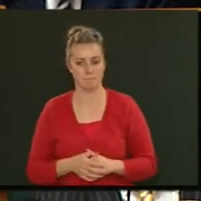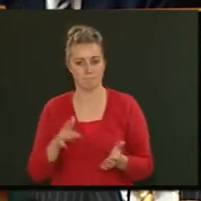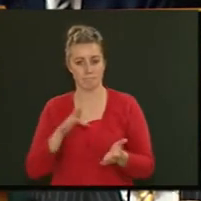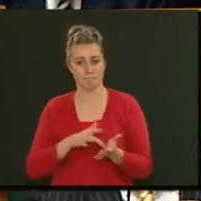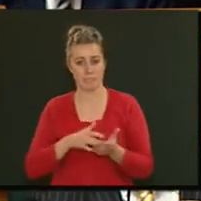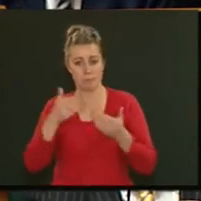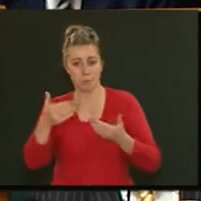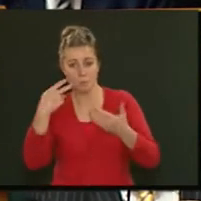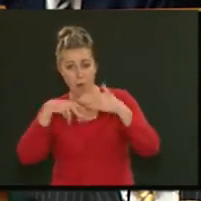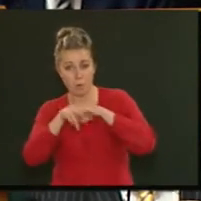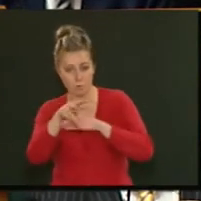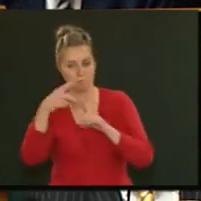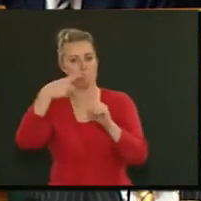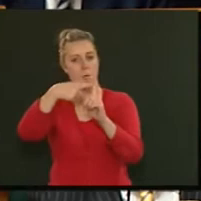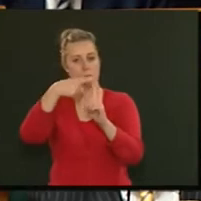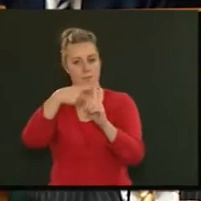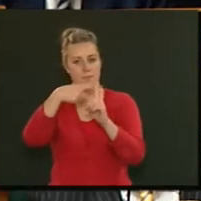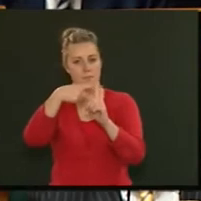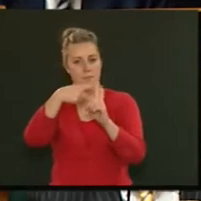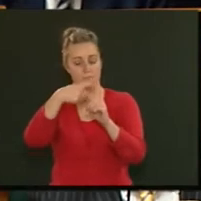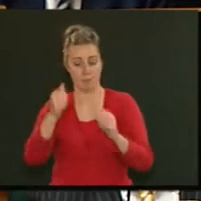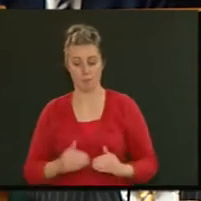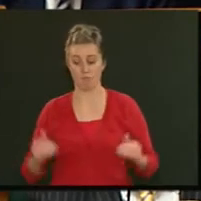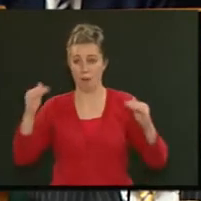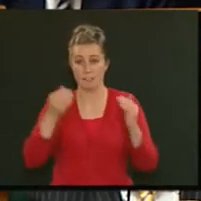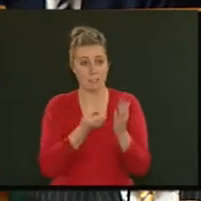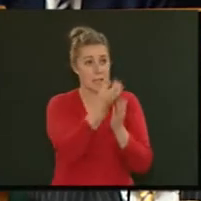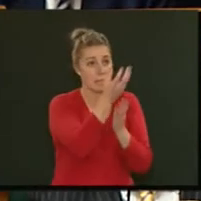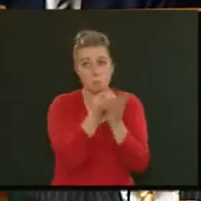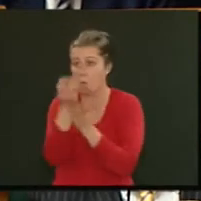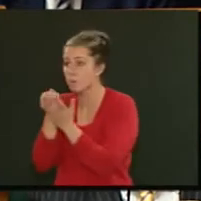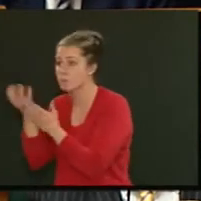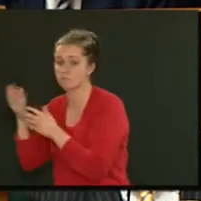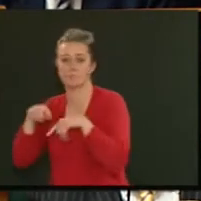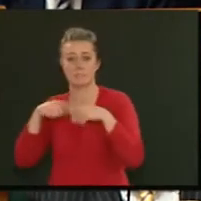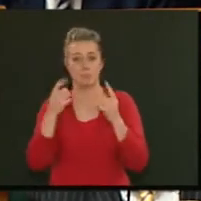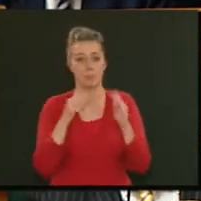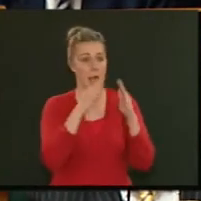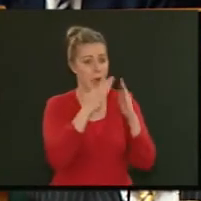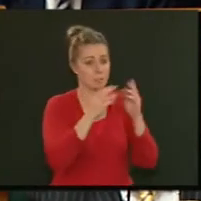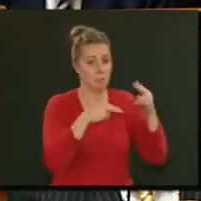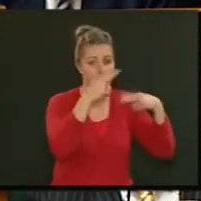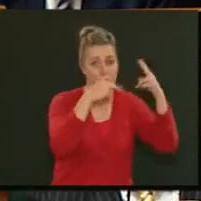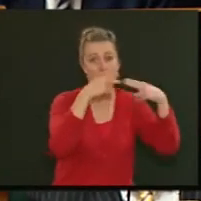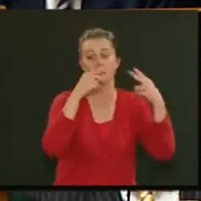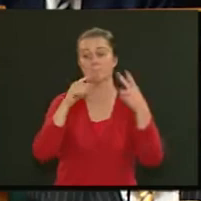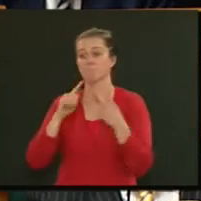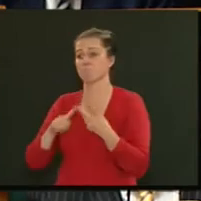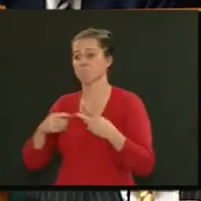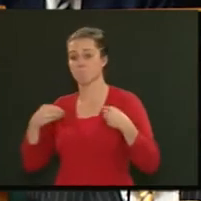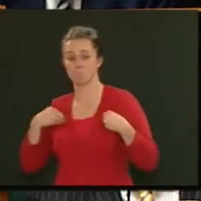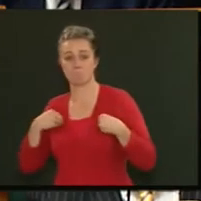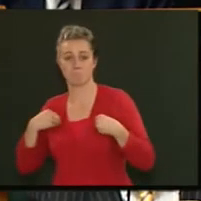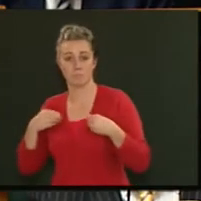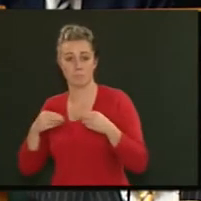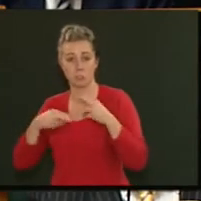economic outlook is positive, led by rising export values, high levels of house building and commercial construction,